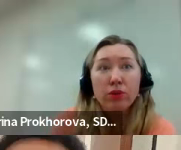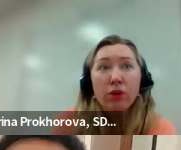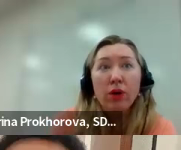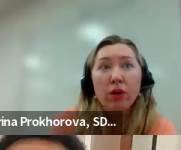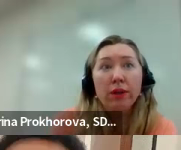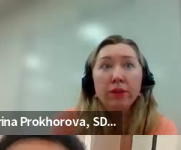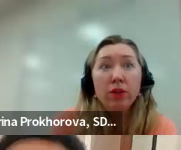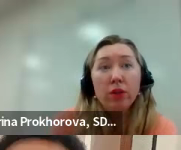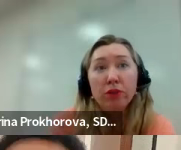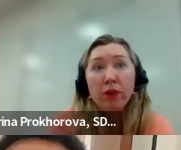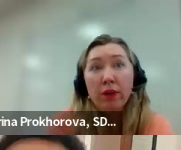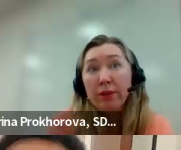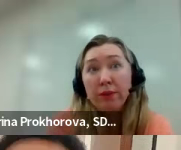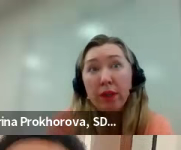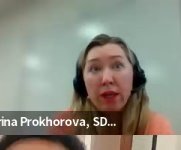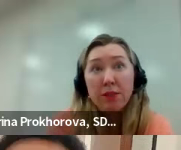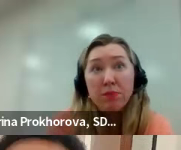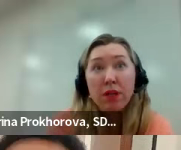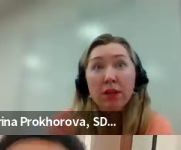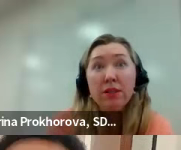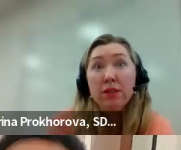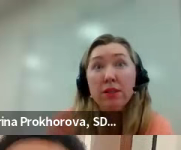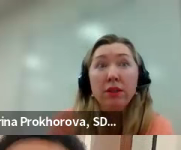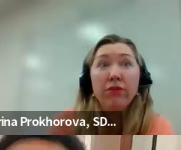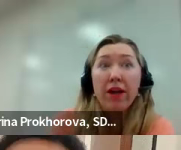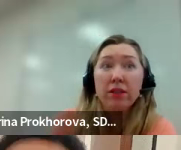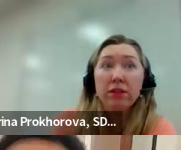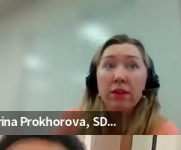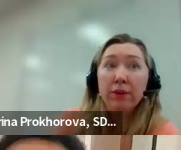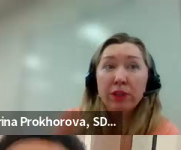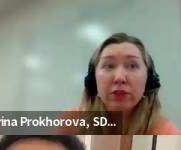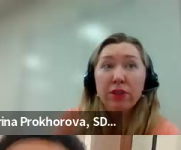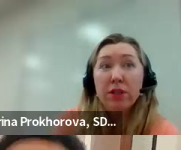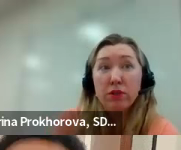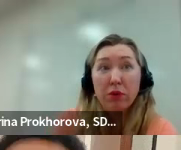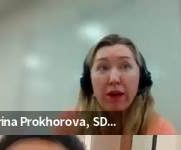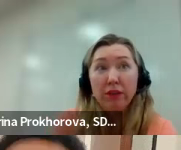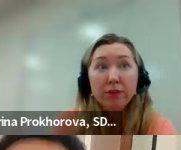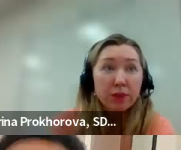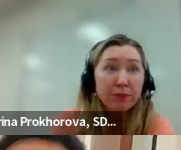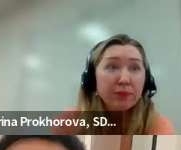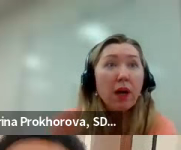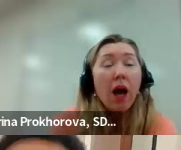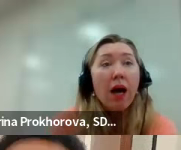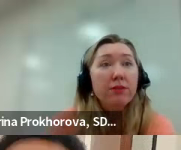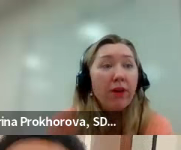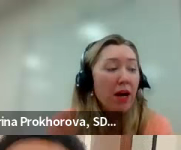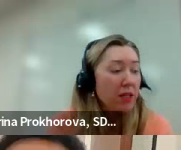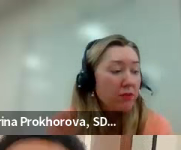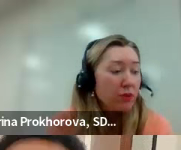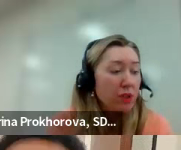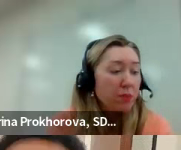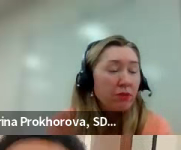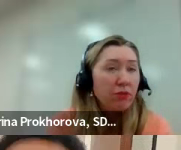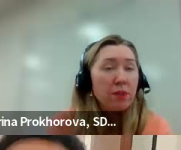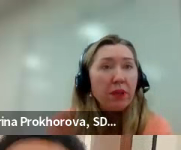and also enrollment to ACP and assistant in finding internet service providers. As far